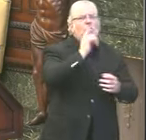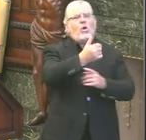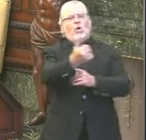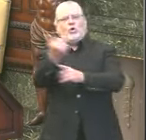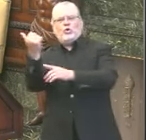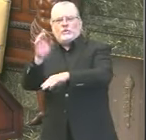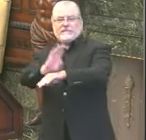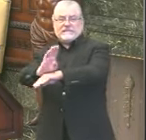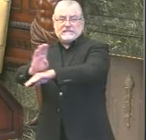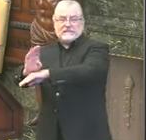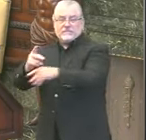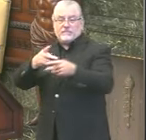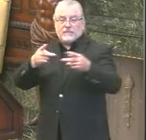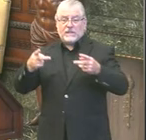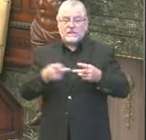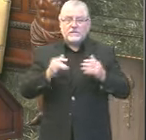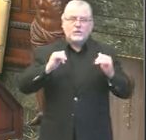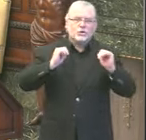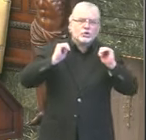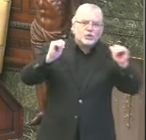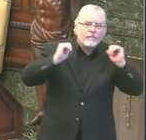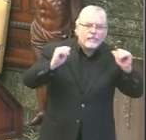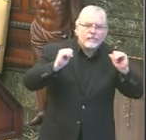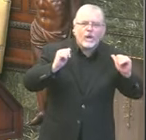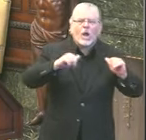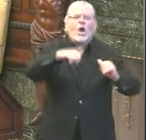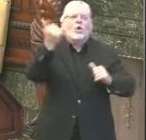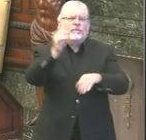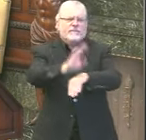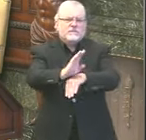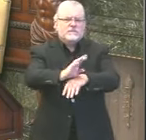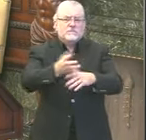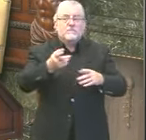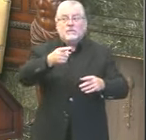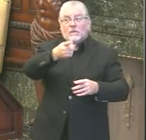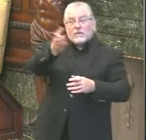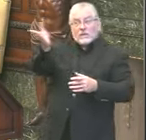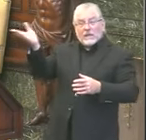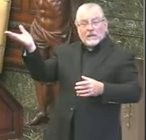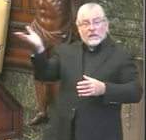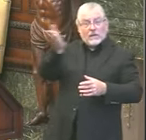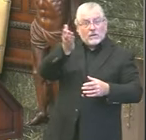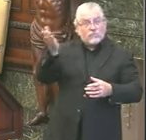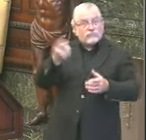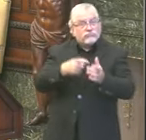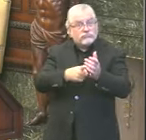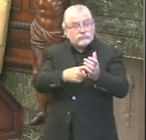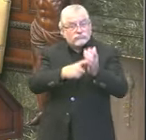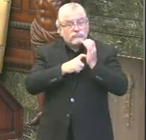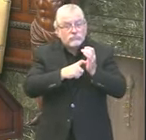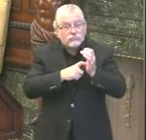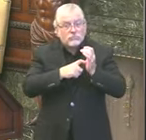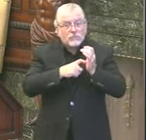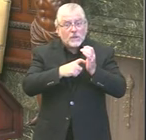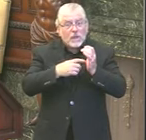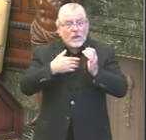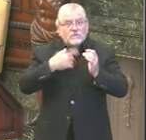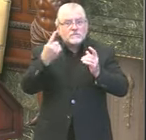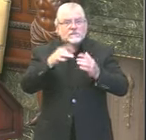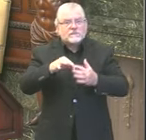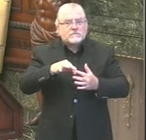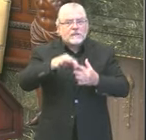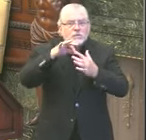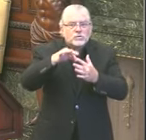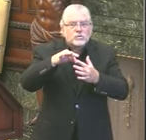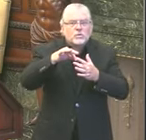businesses like gyms and stuff. Will they be required to do anything special in the upcoming weeks